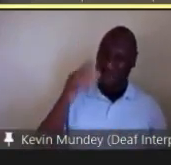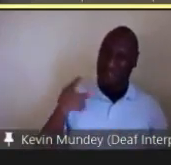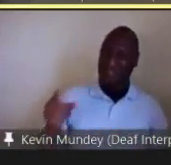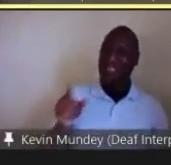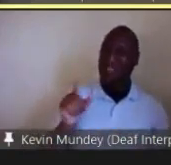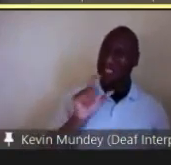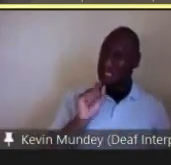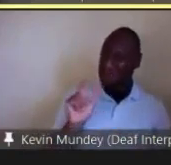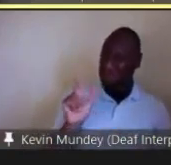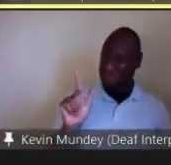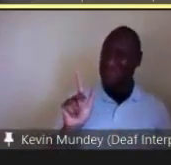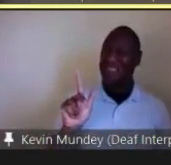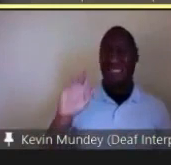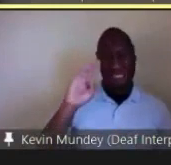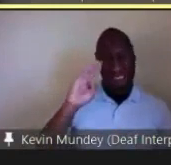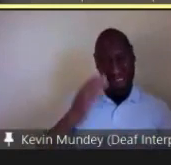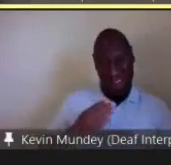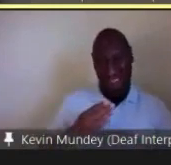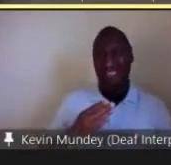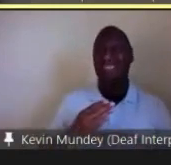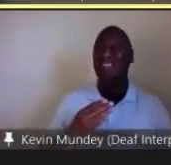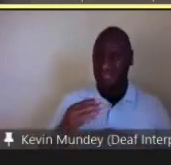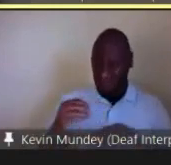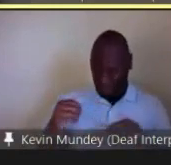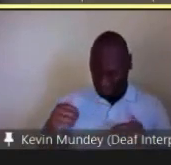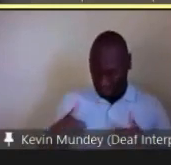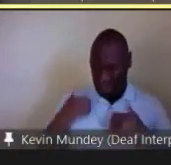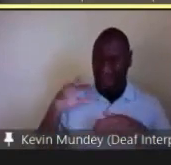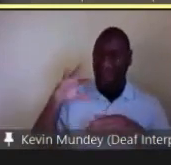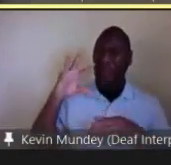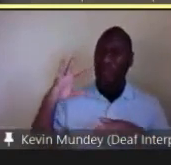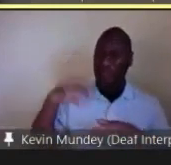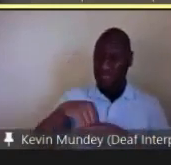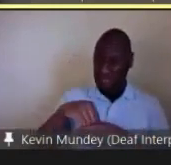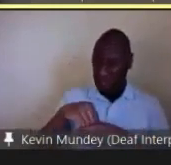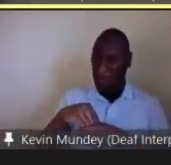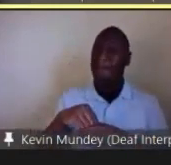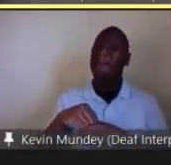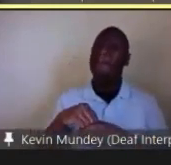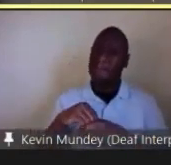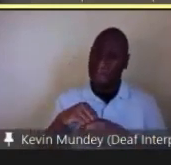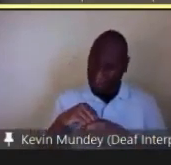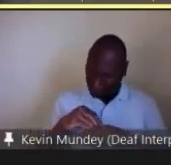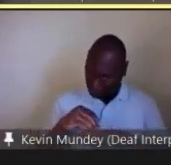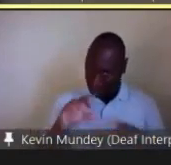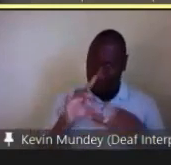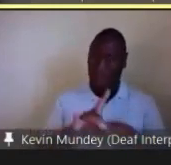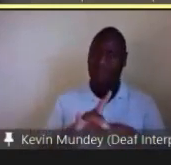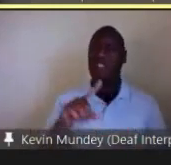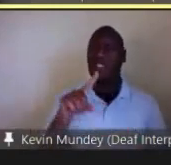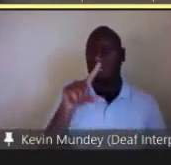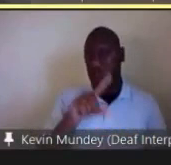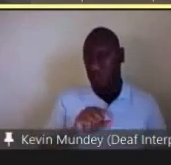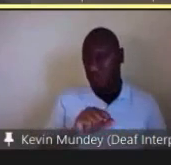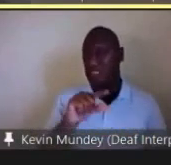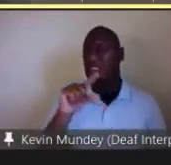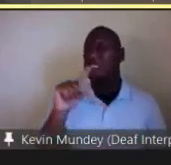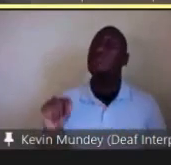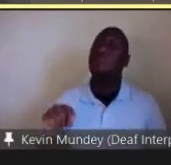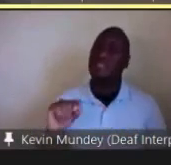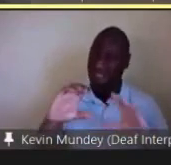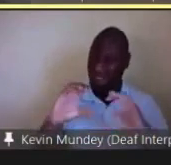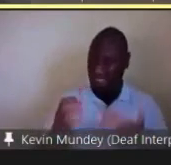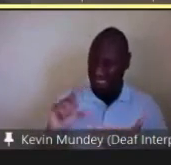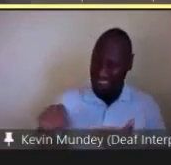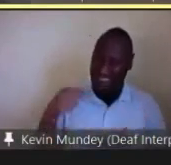with autism who is part of the 2020 graduating class of the School District of